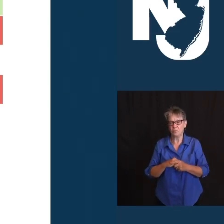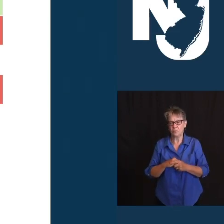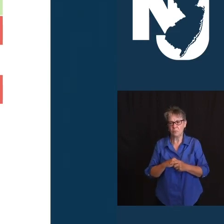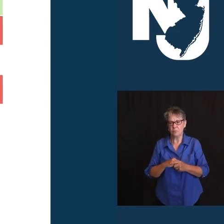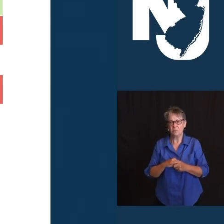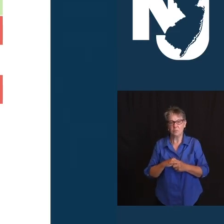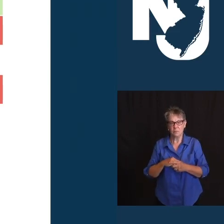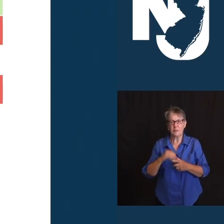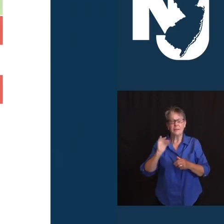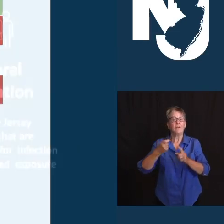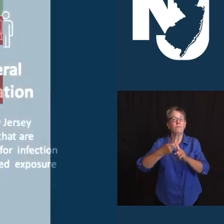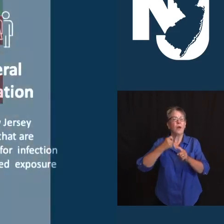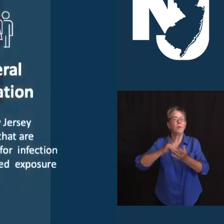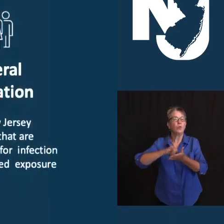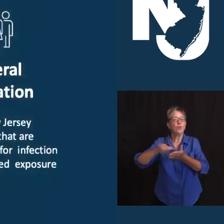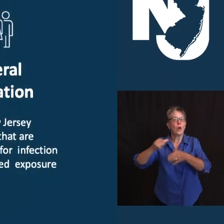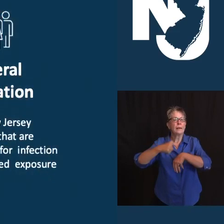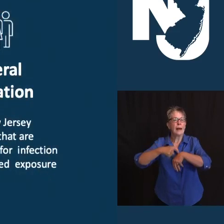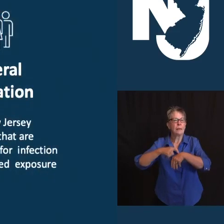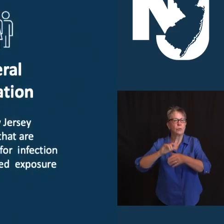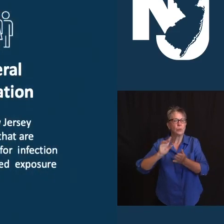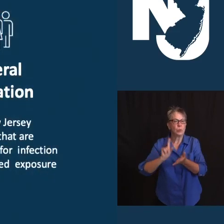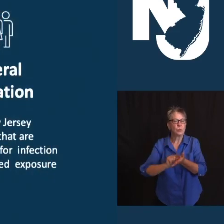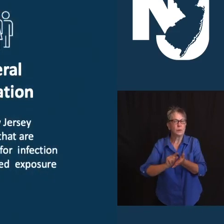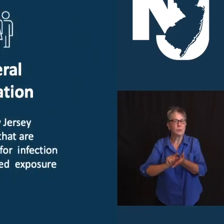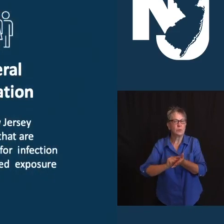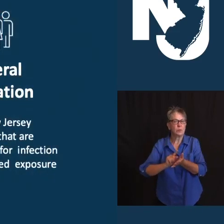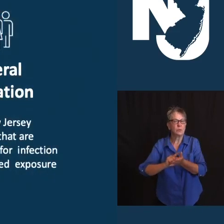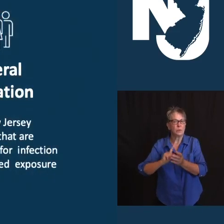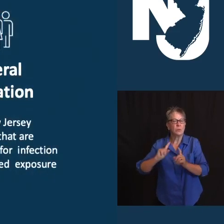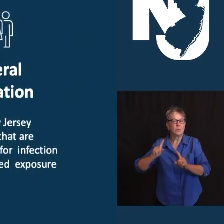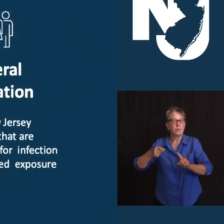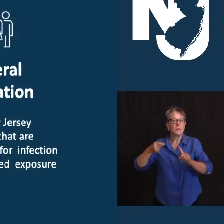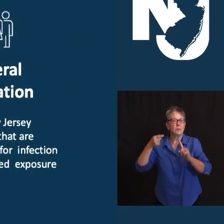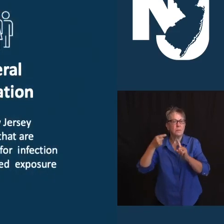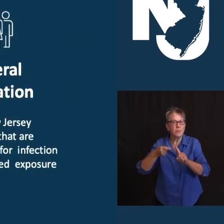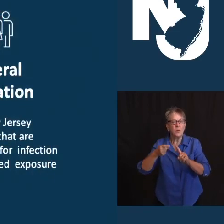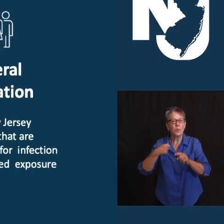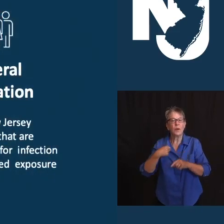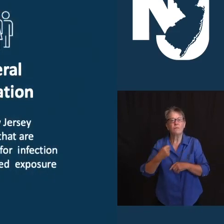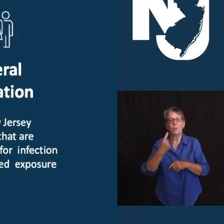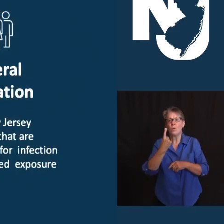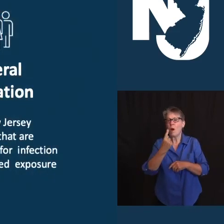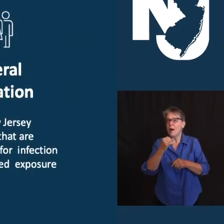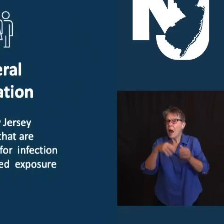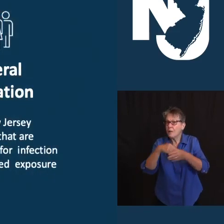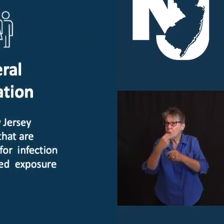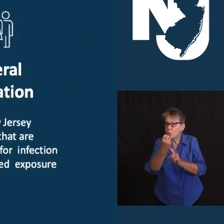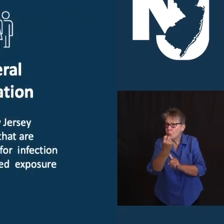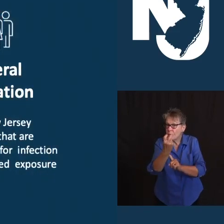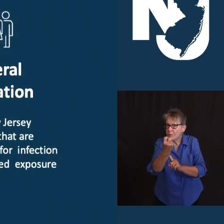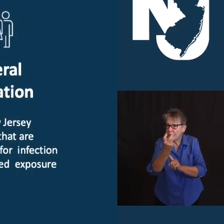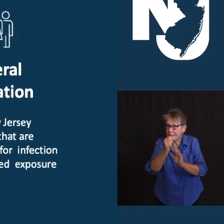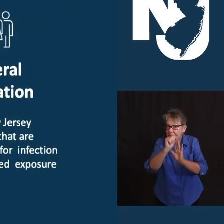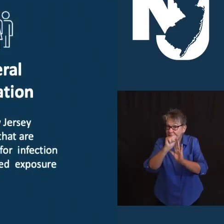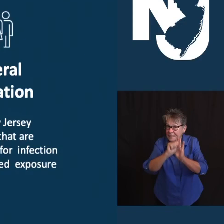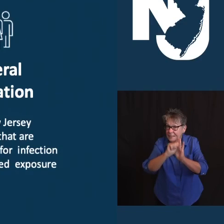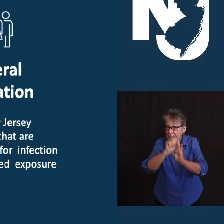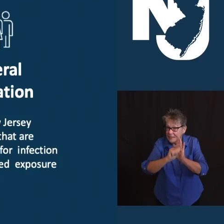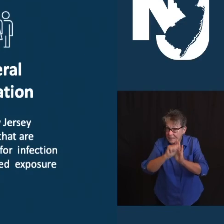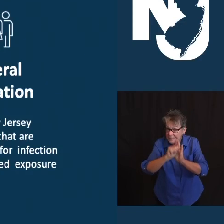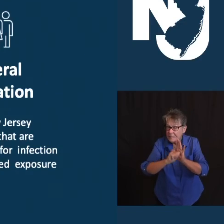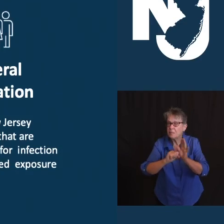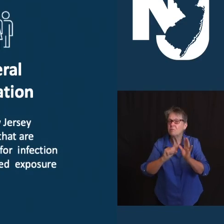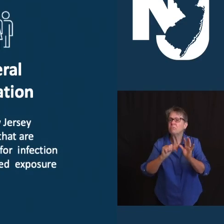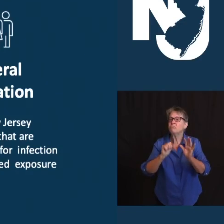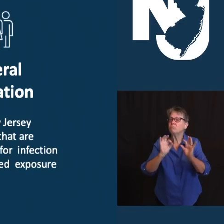targets. Testing remains prioritized, and we promised you at the end of the week we'd bring this up again. These are the sort of the three